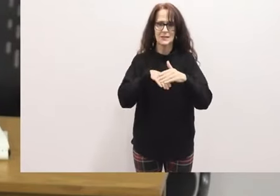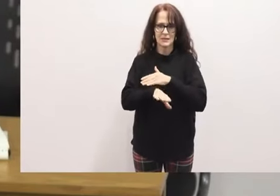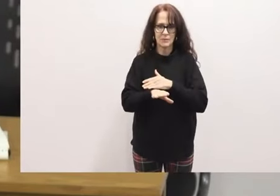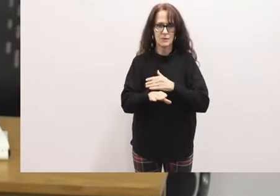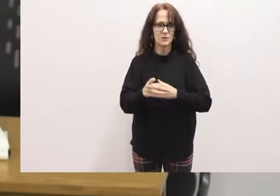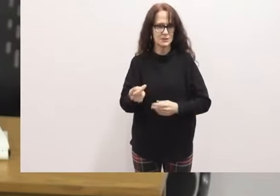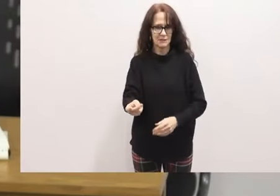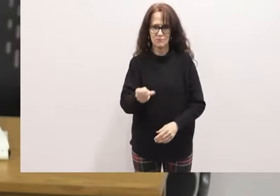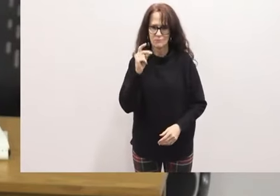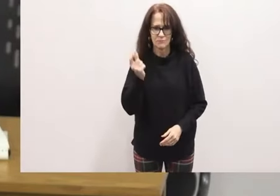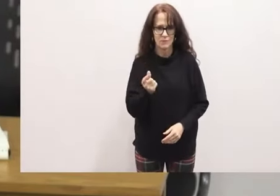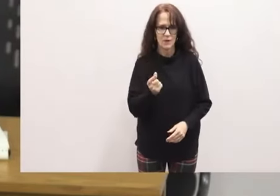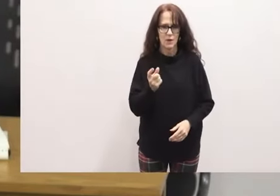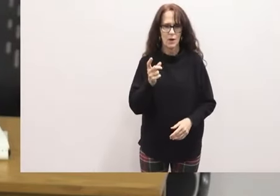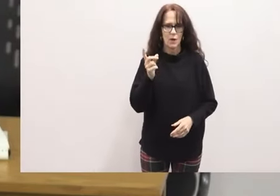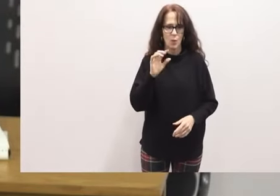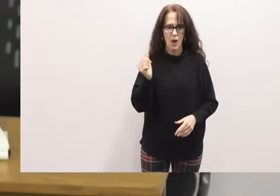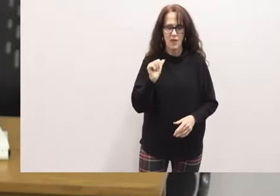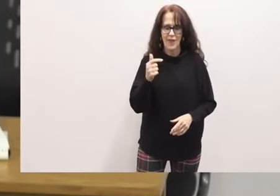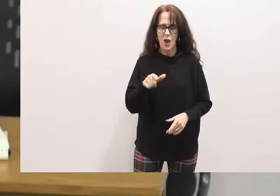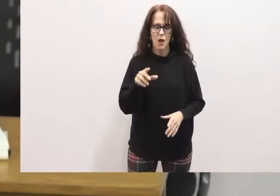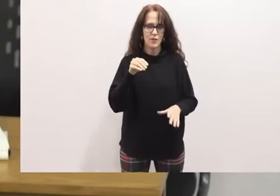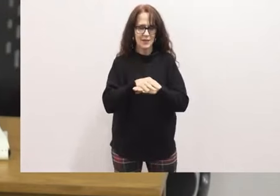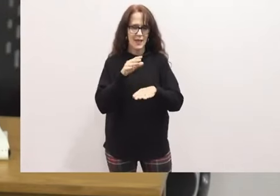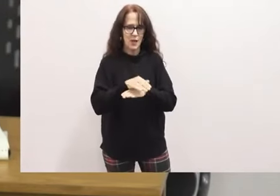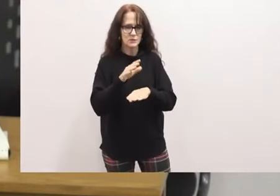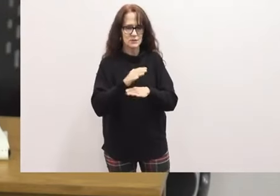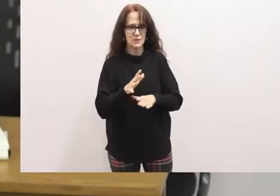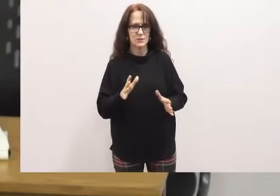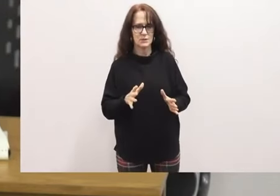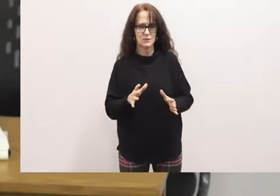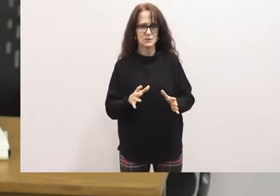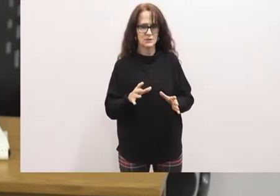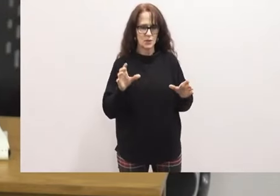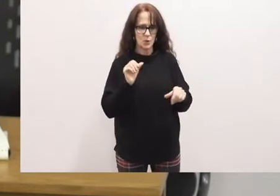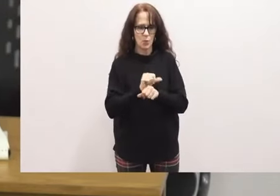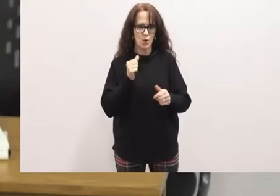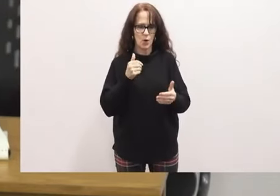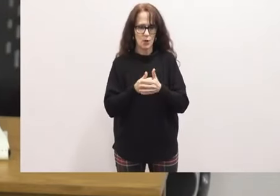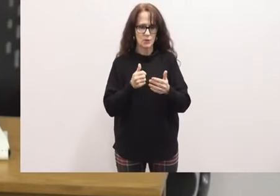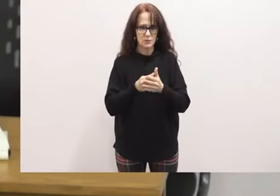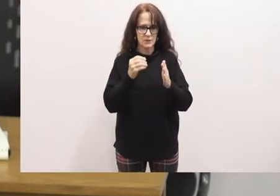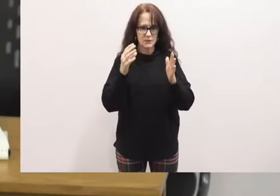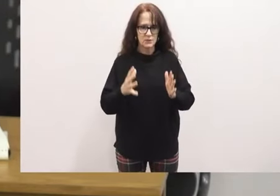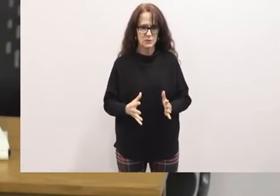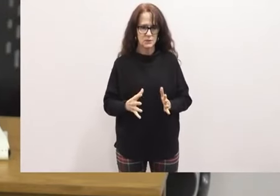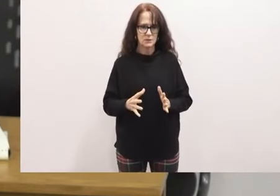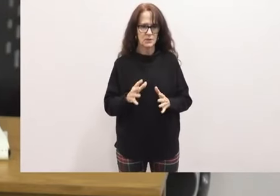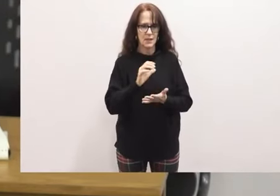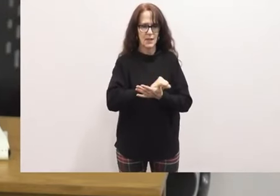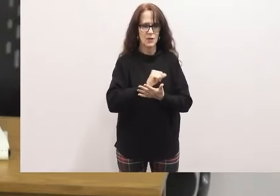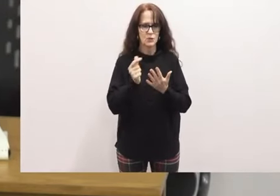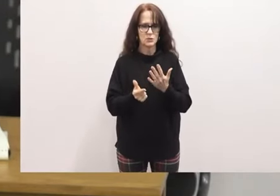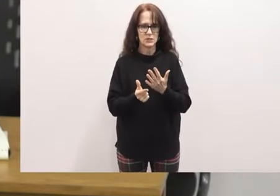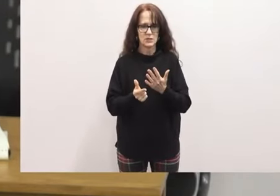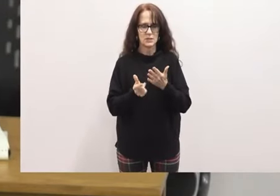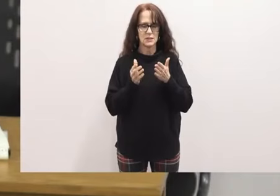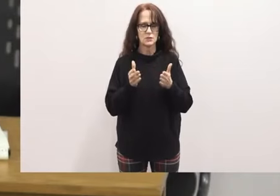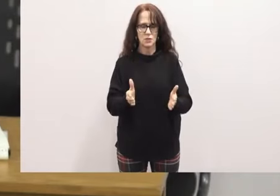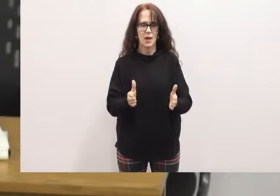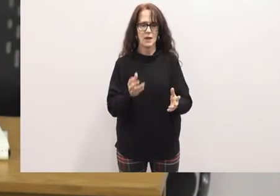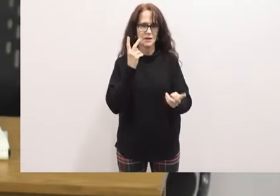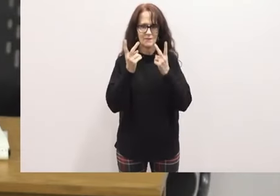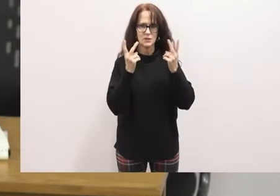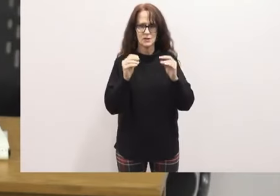it right off the bat of where they are. Our counselors work really closely with our students on ensuring that they're going through the A through G track, so it's